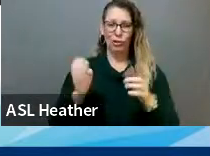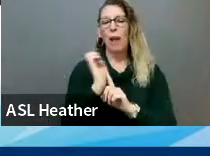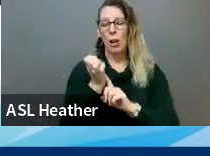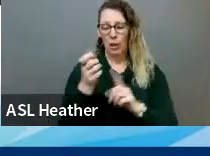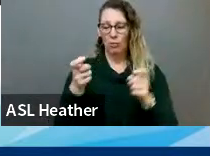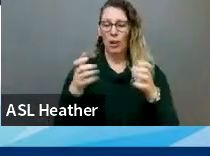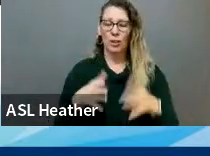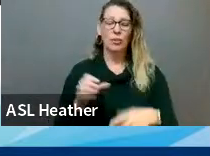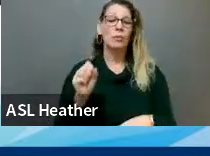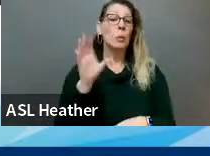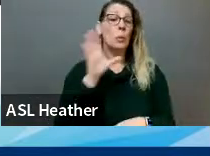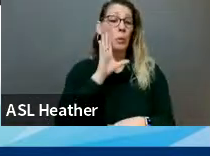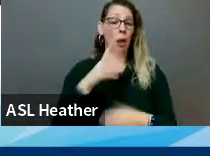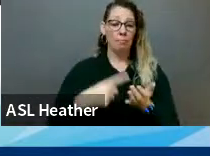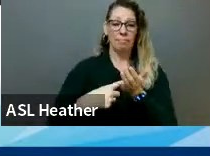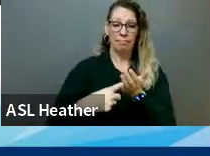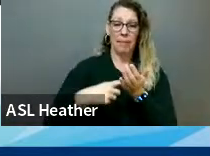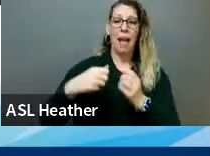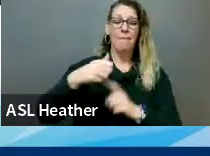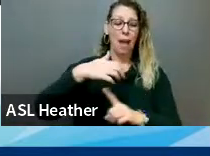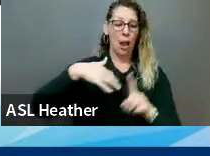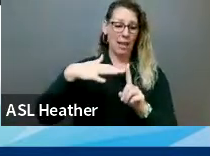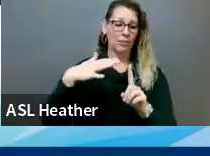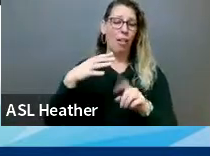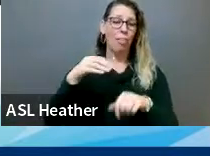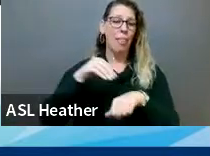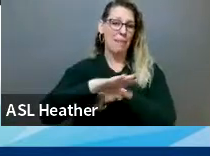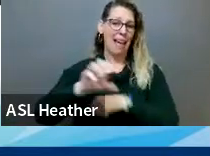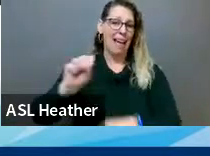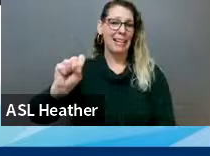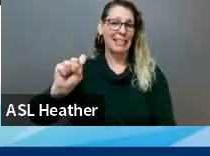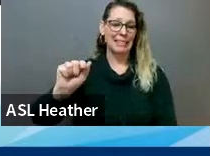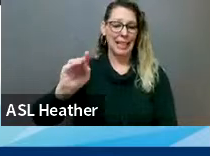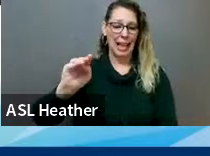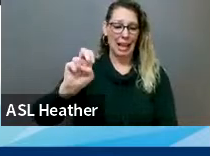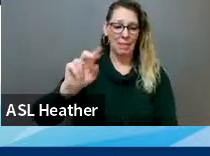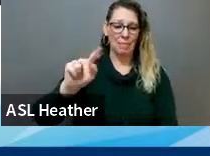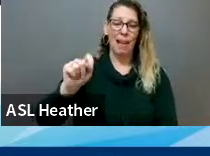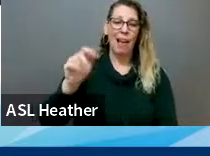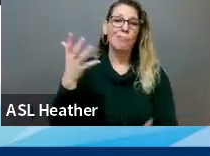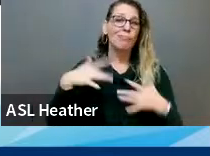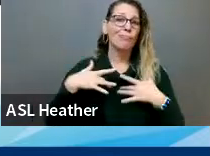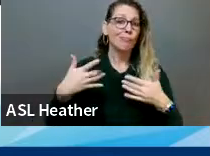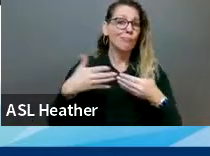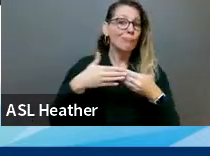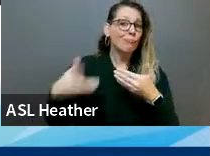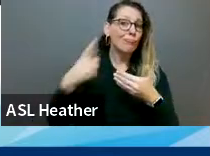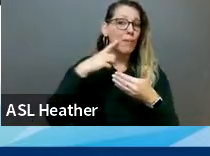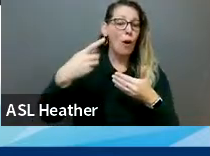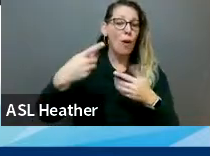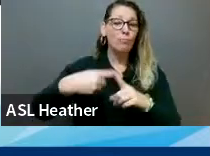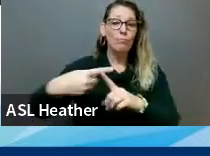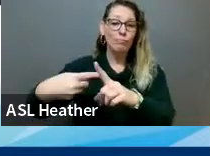supplemental environmental impact statement and some of the work coming up here in the coming months.